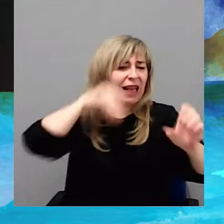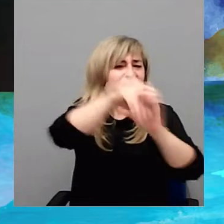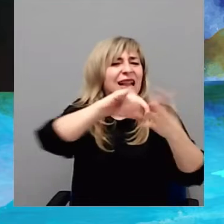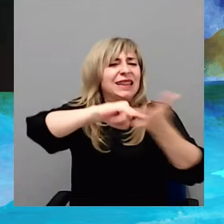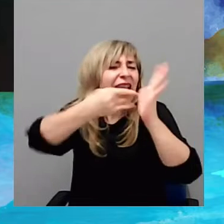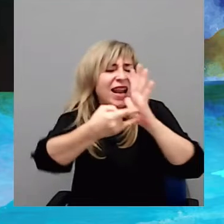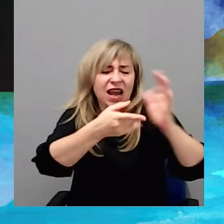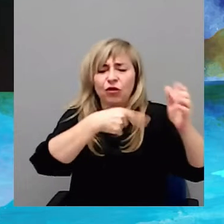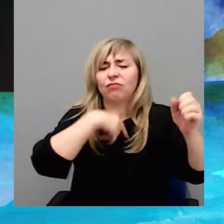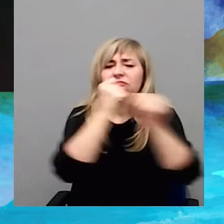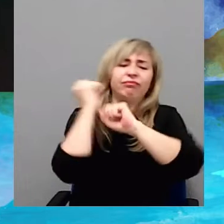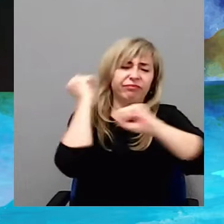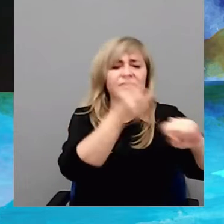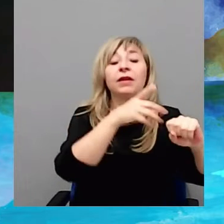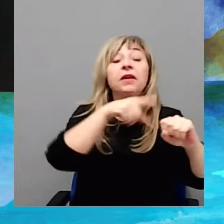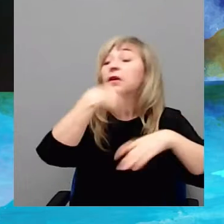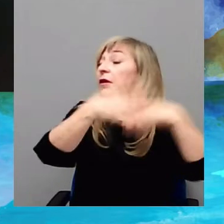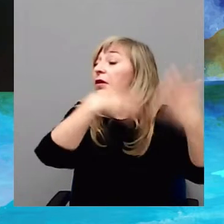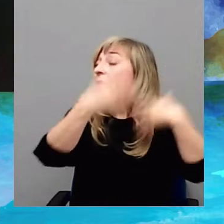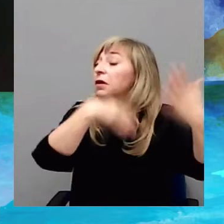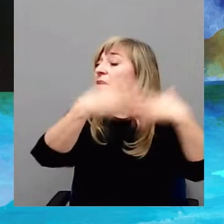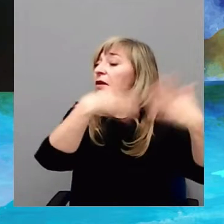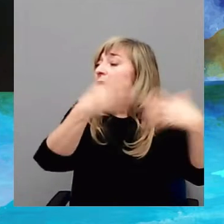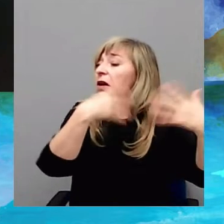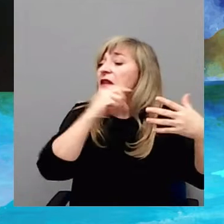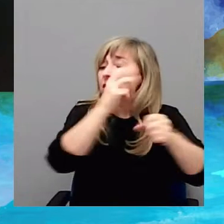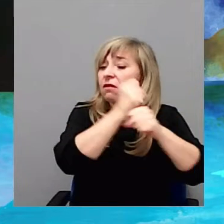working on making tools, I met two people